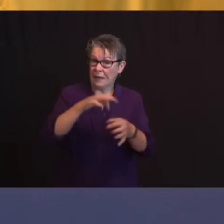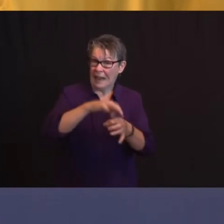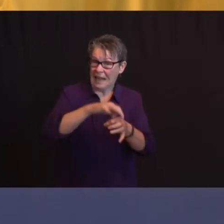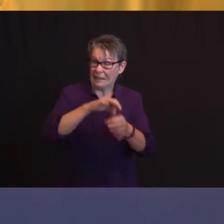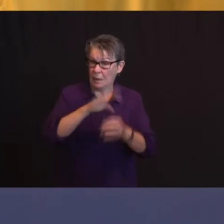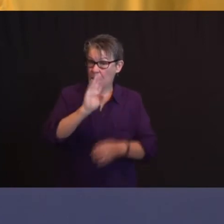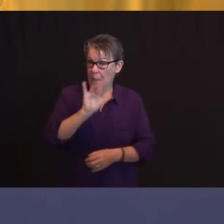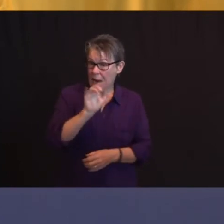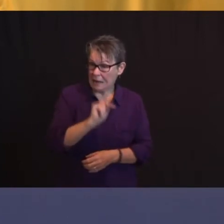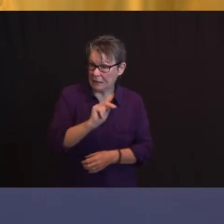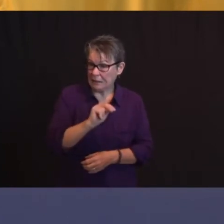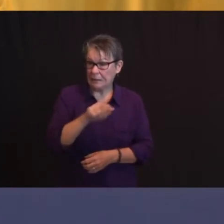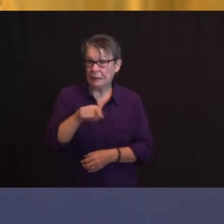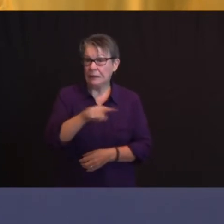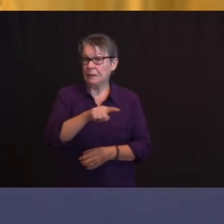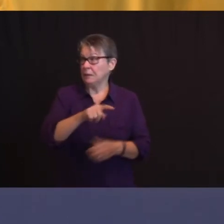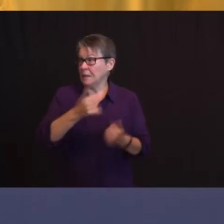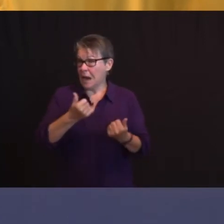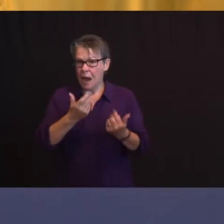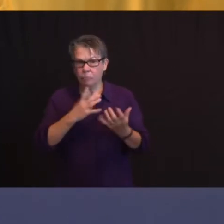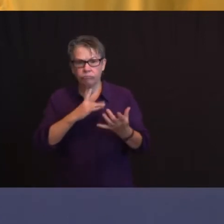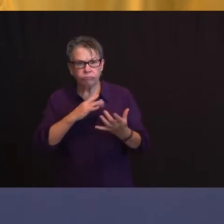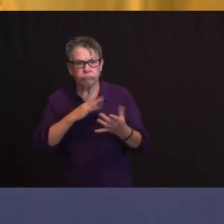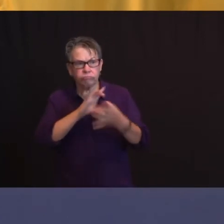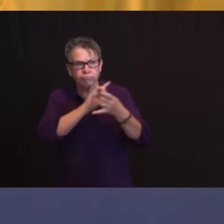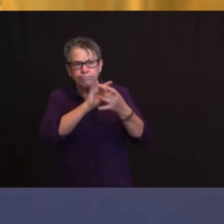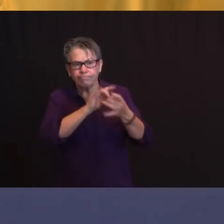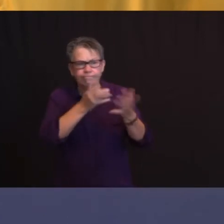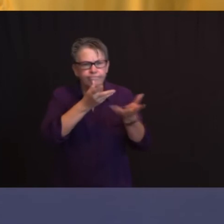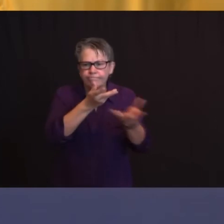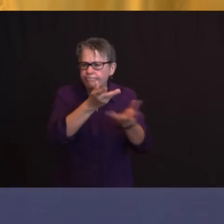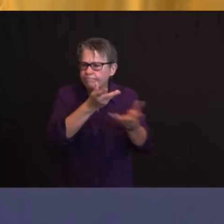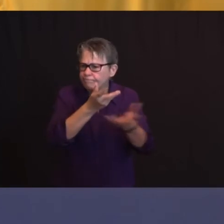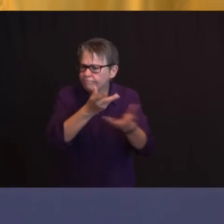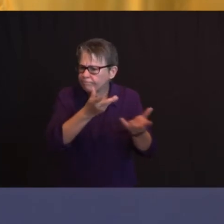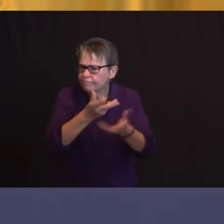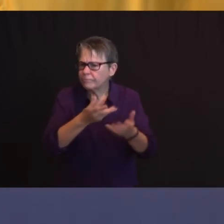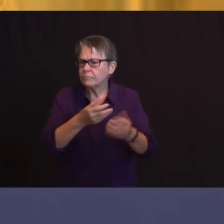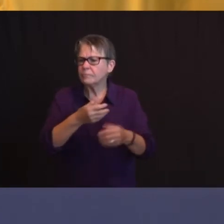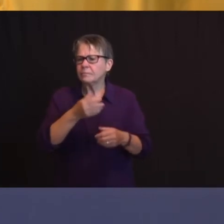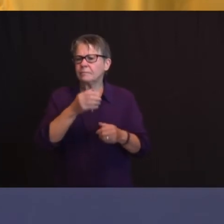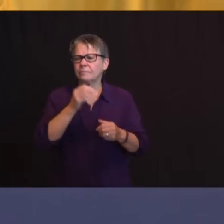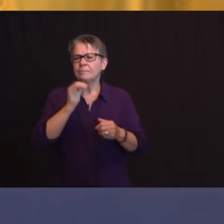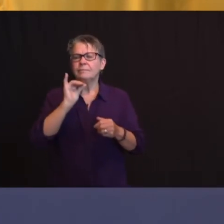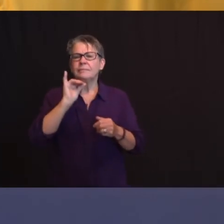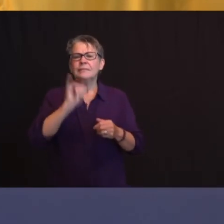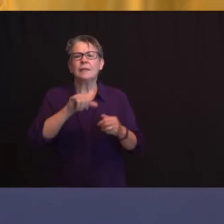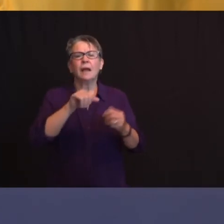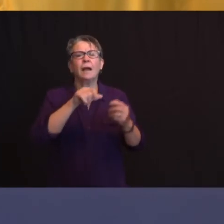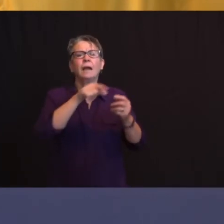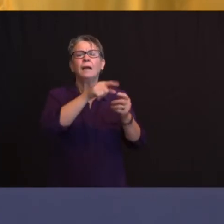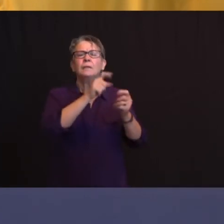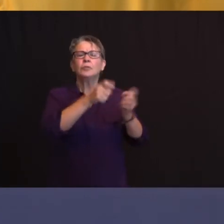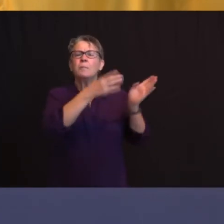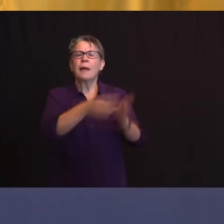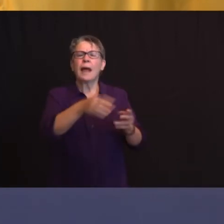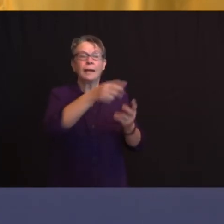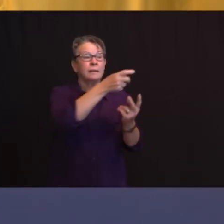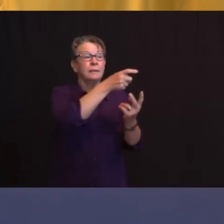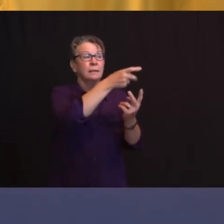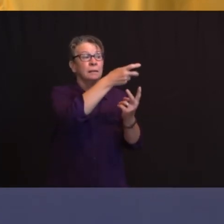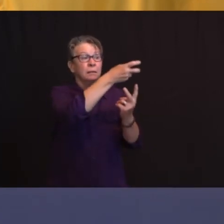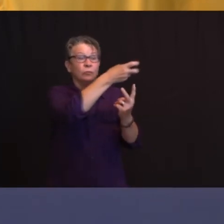being blocked out of those discussions is putting lives at risk. Let there be no doubt about that. You can't, the complexity,